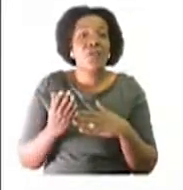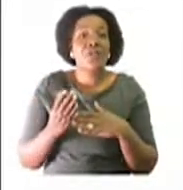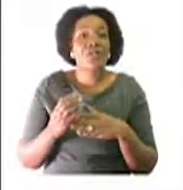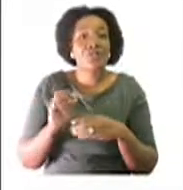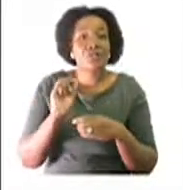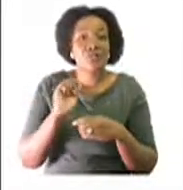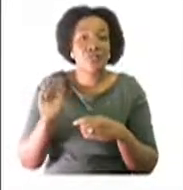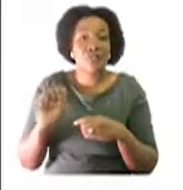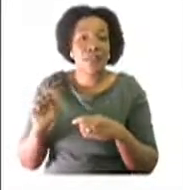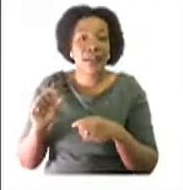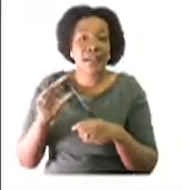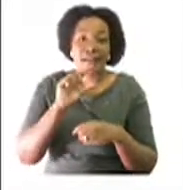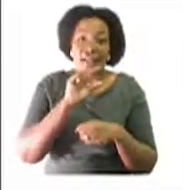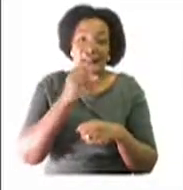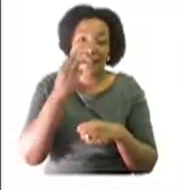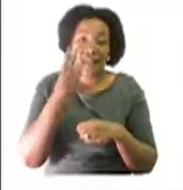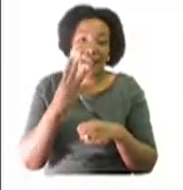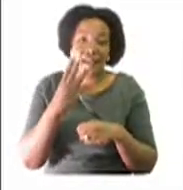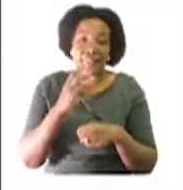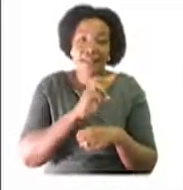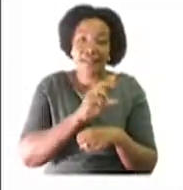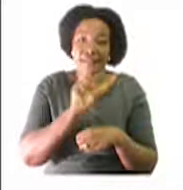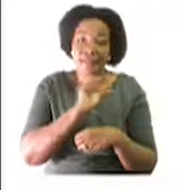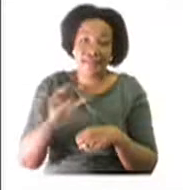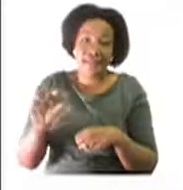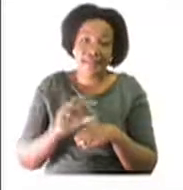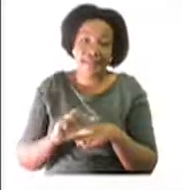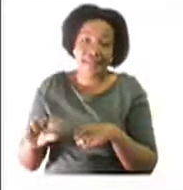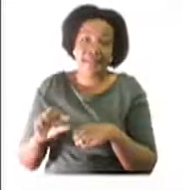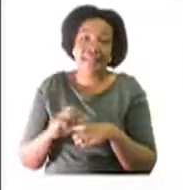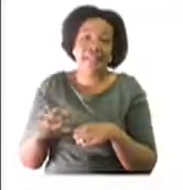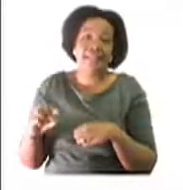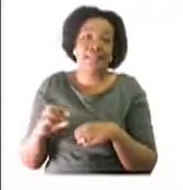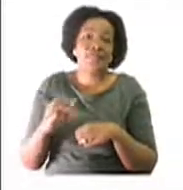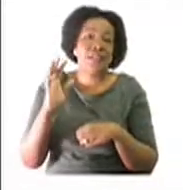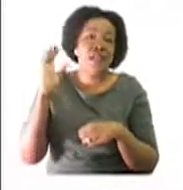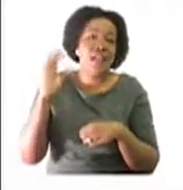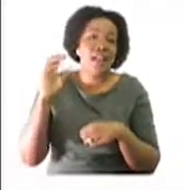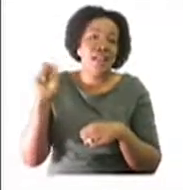sentences with the words can, may, and must.